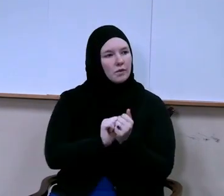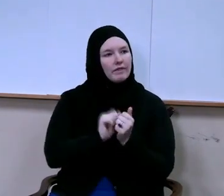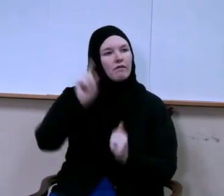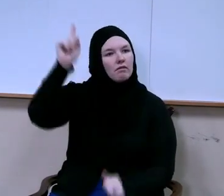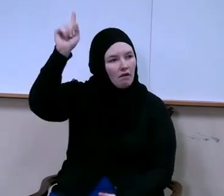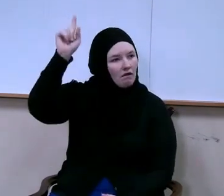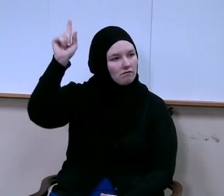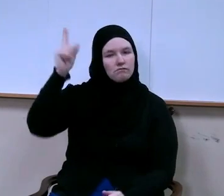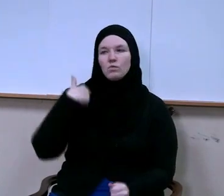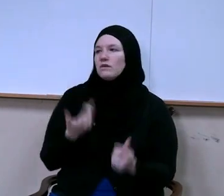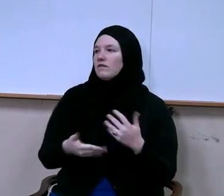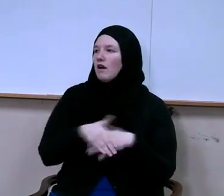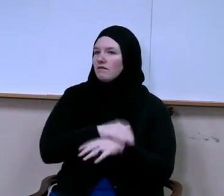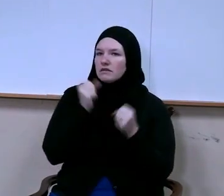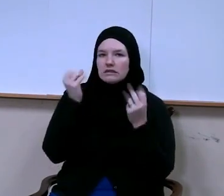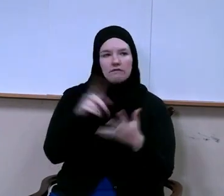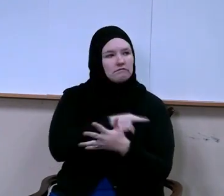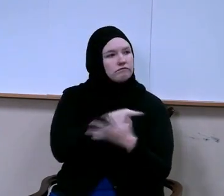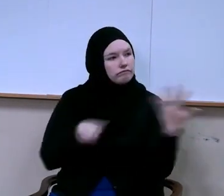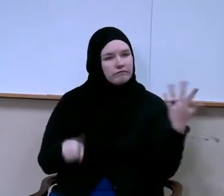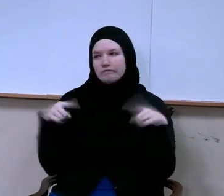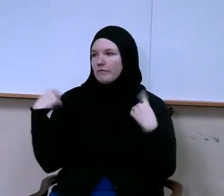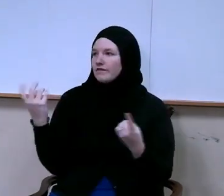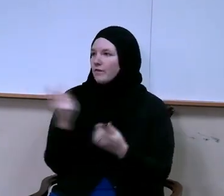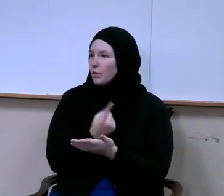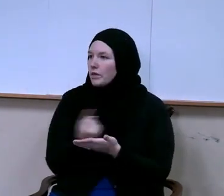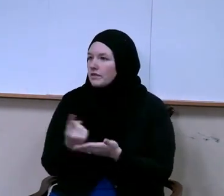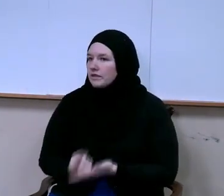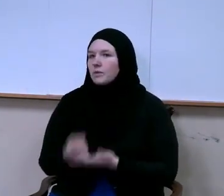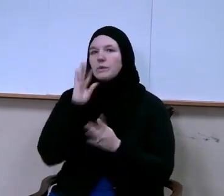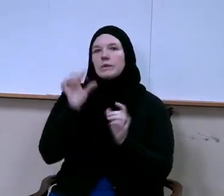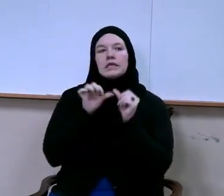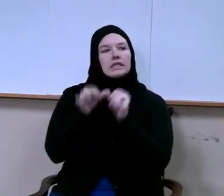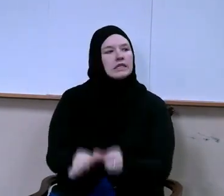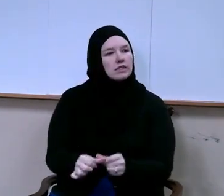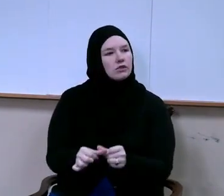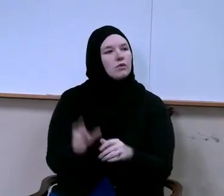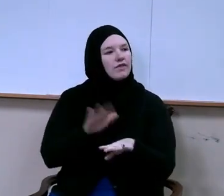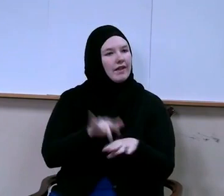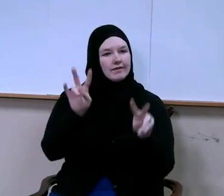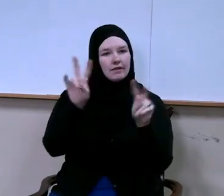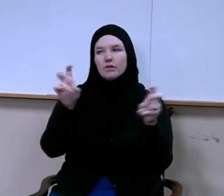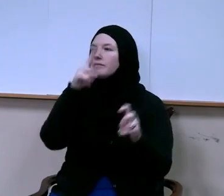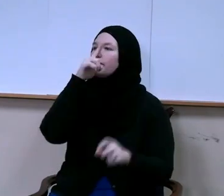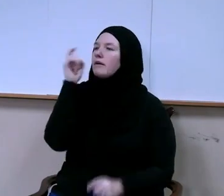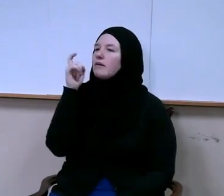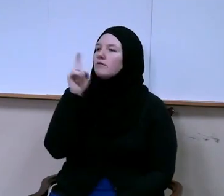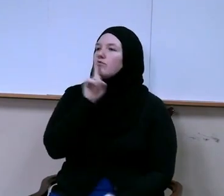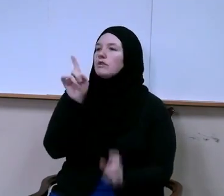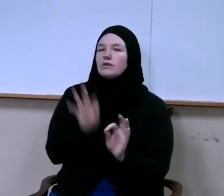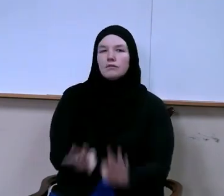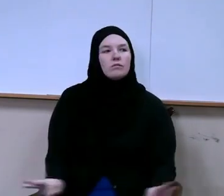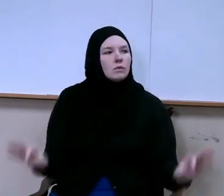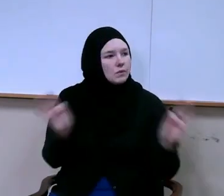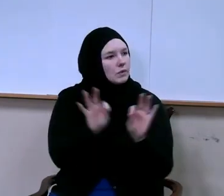ta'ala. We've covered several aspects in the past few weeks, and we're continuing on the subject because